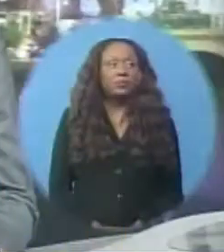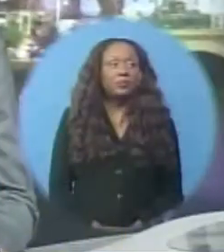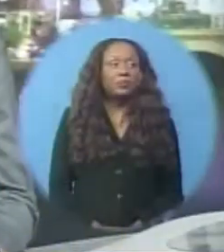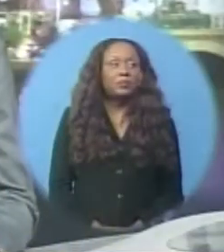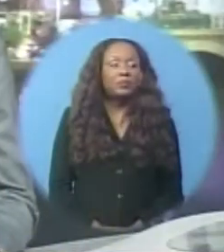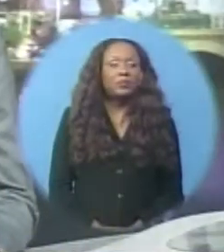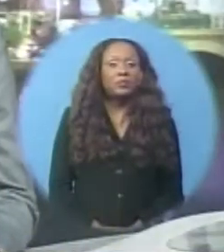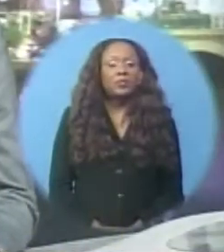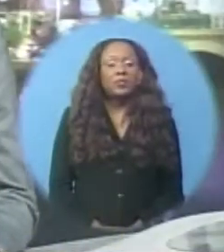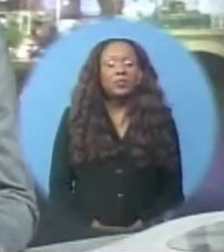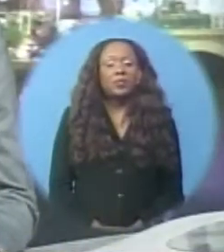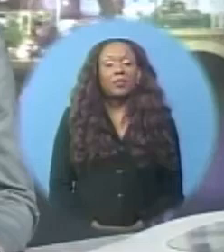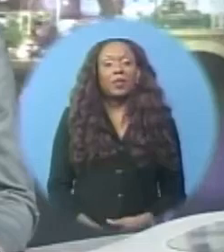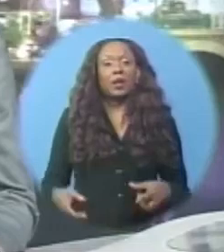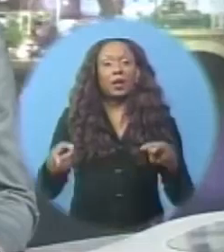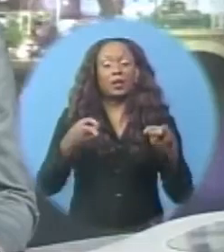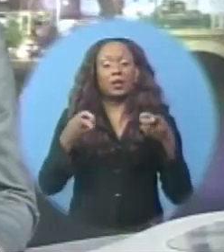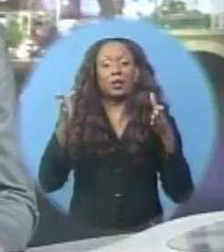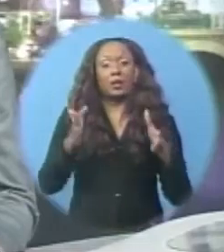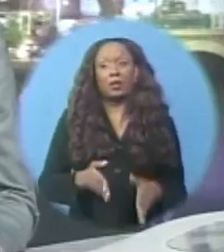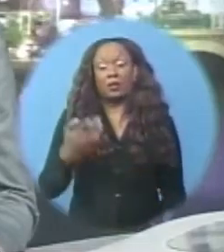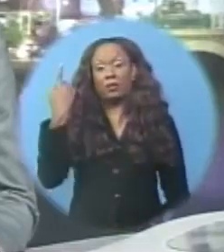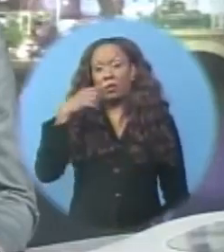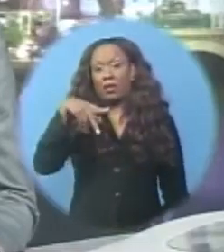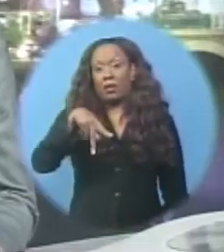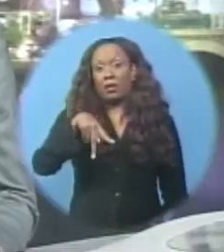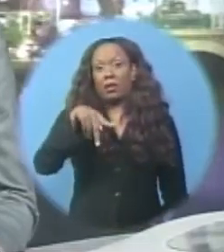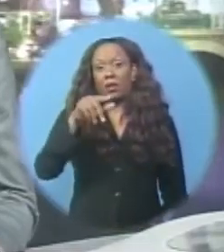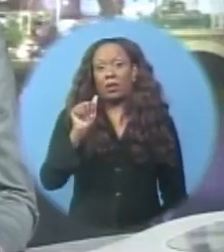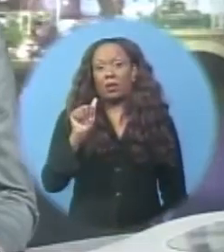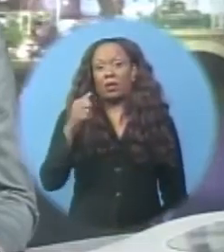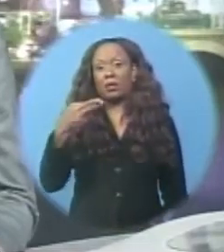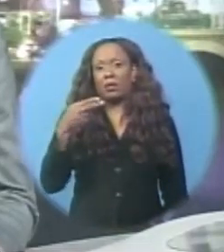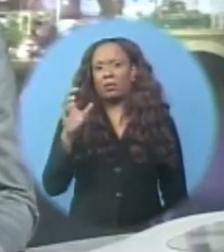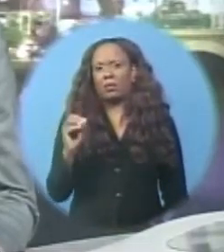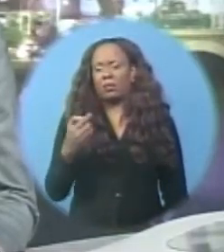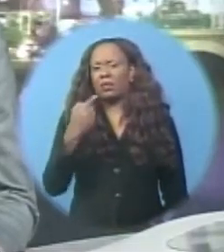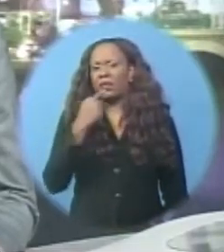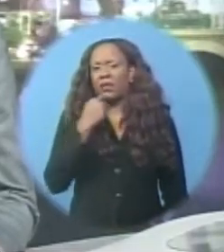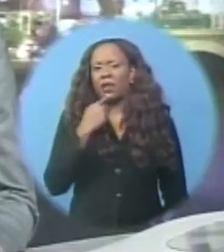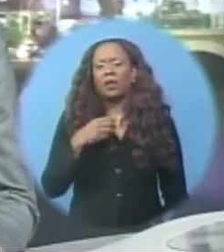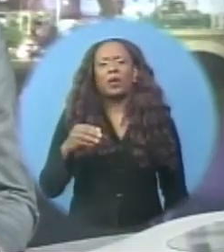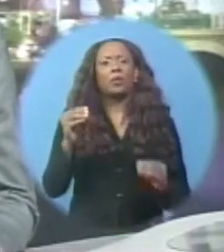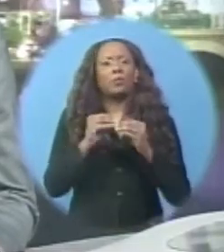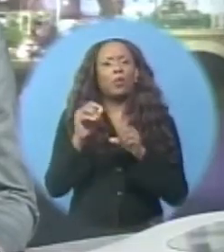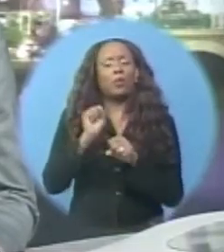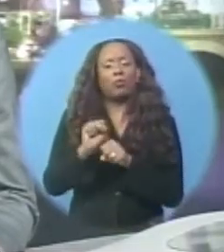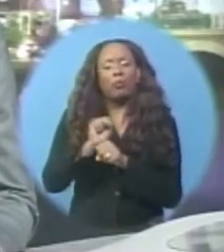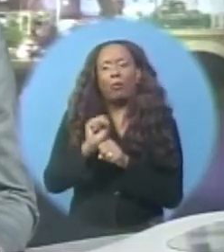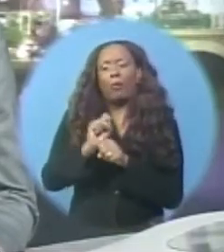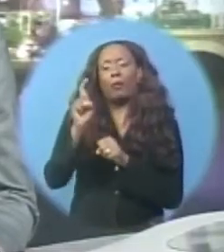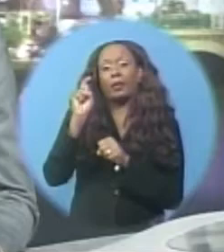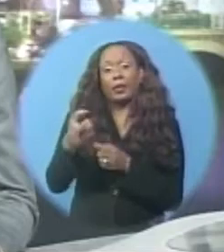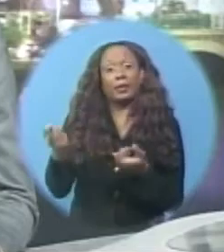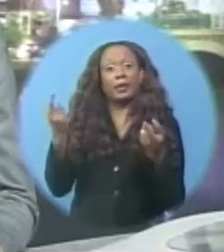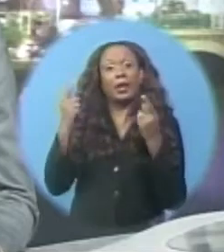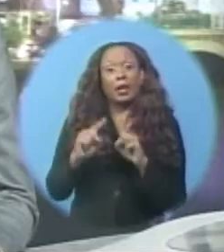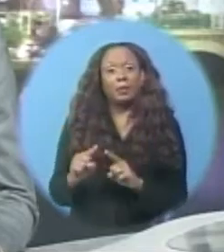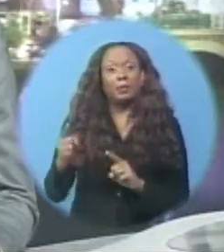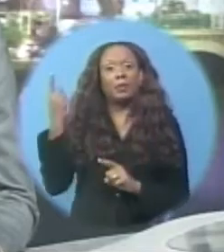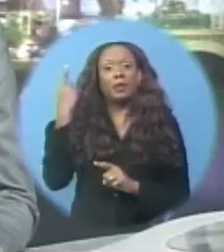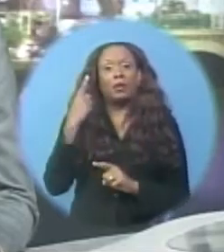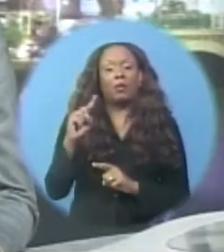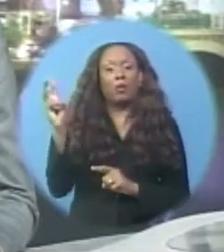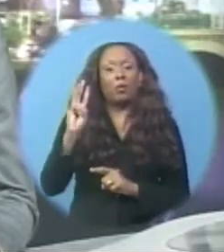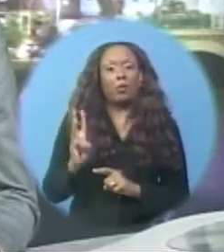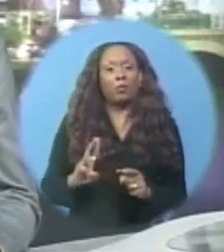well. Director of the Pan American Health Organization, Dr. Carissa Etienne, says more work is needed to mitigate the effects of climate change